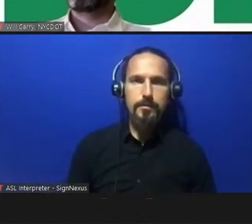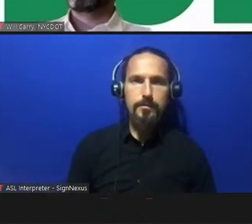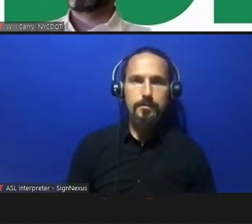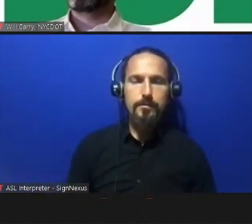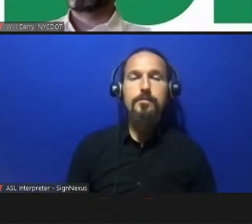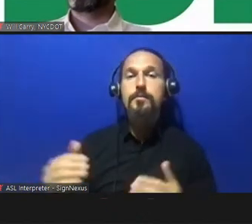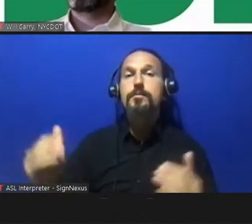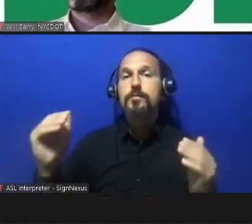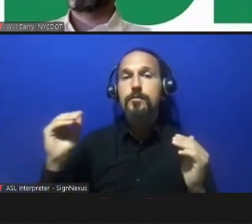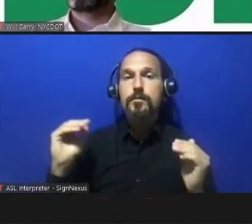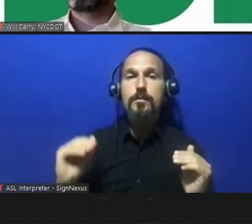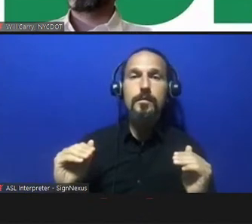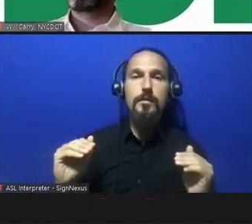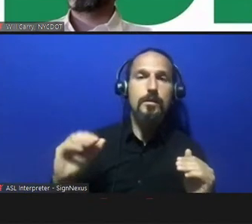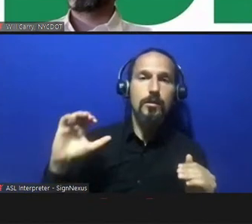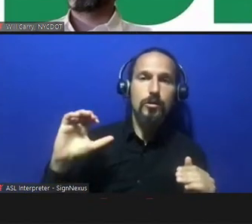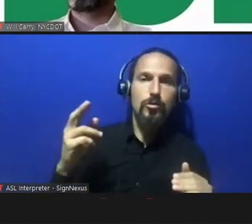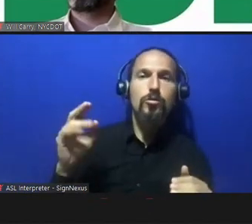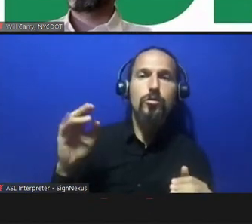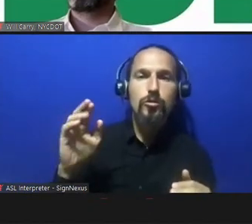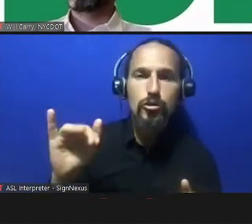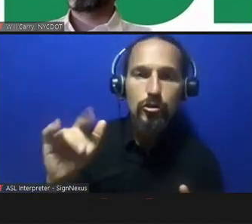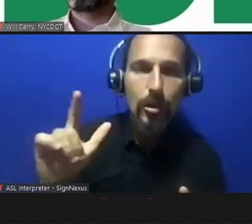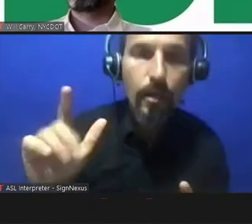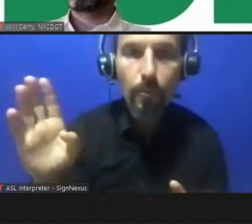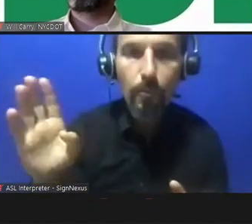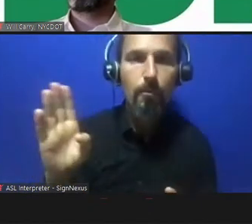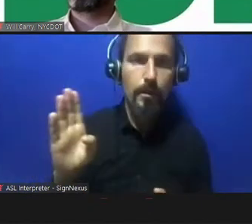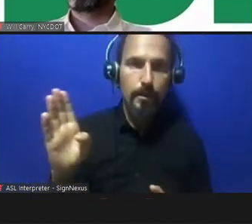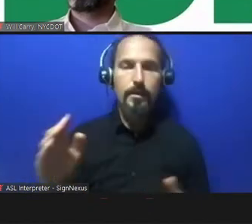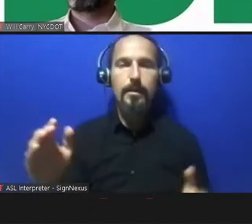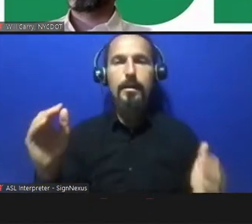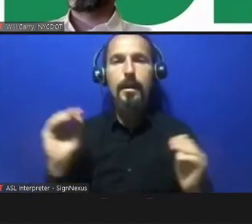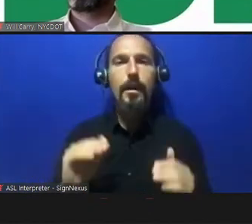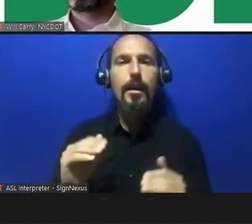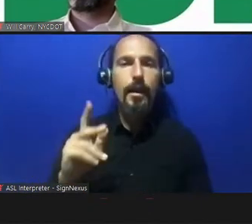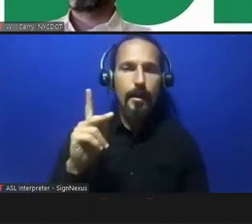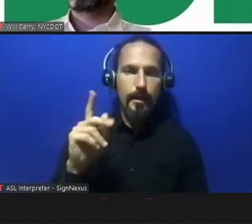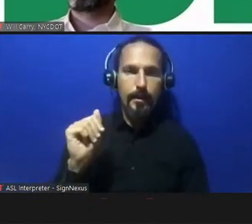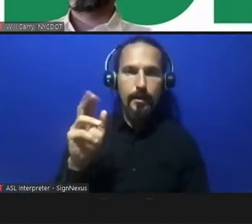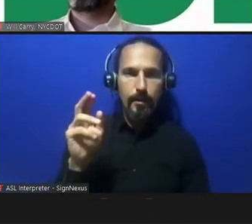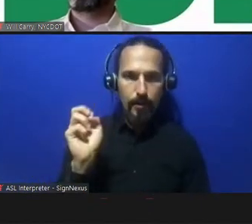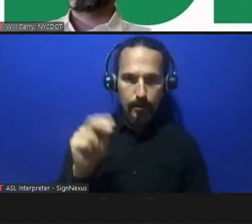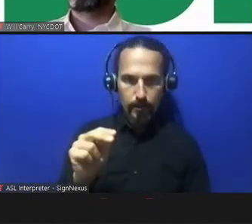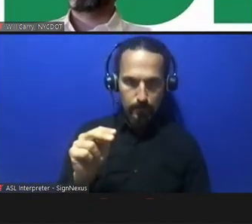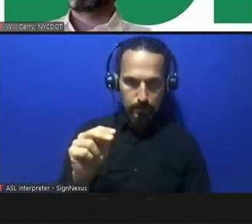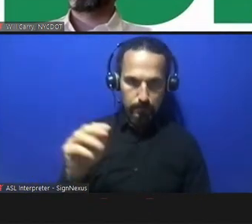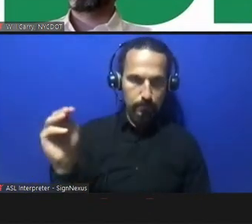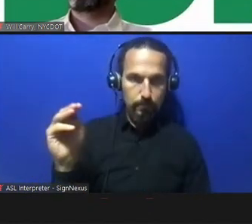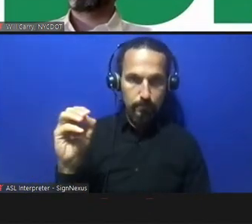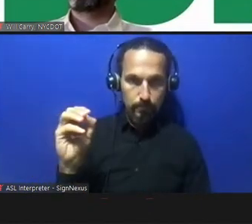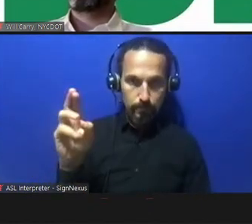the next speaker is cheryl boyland followed by karen loreano